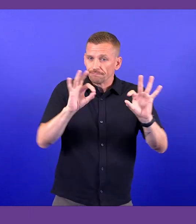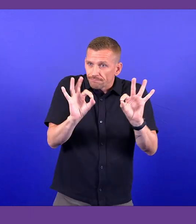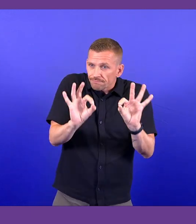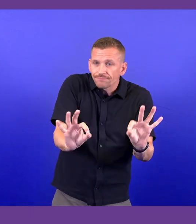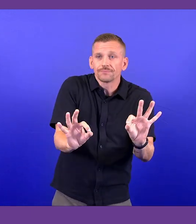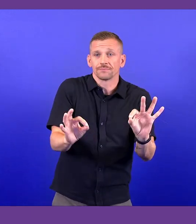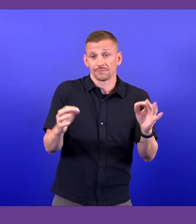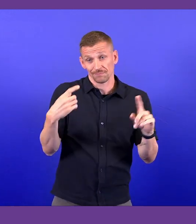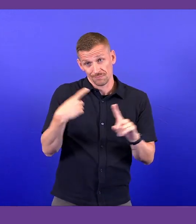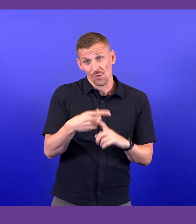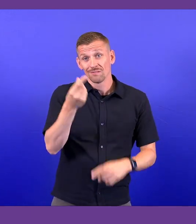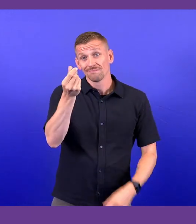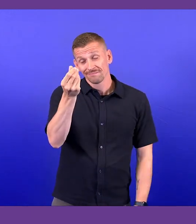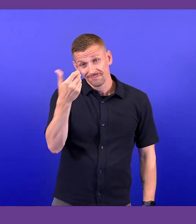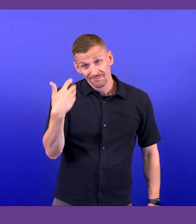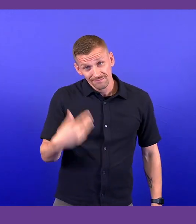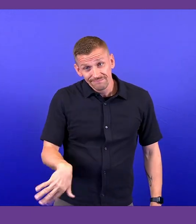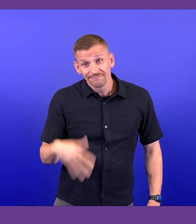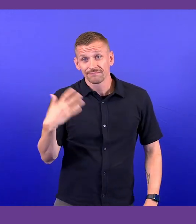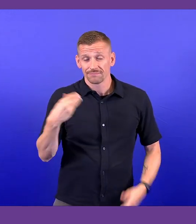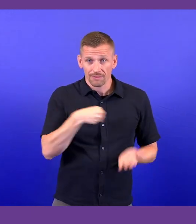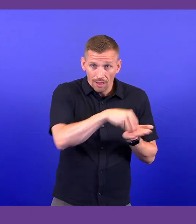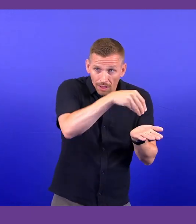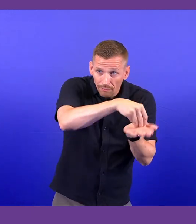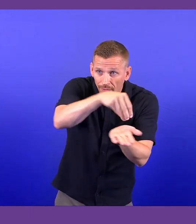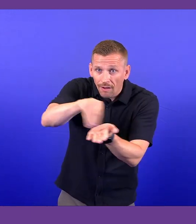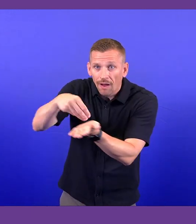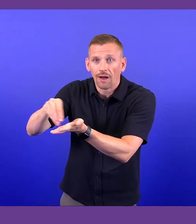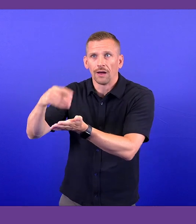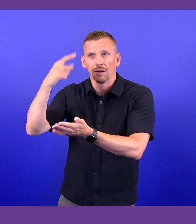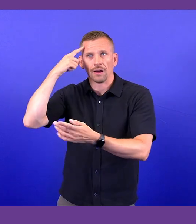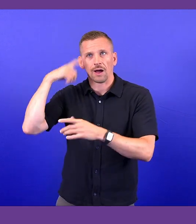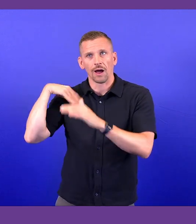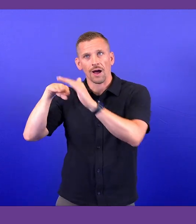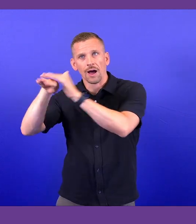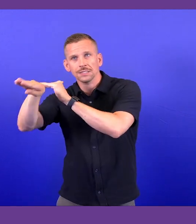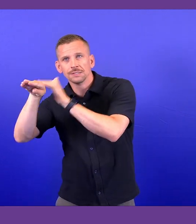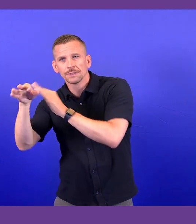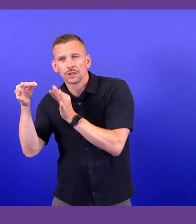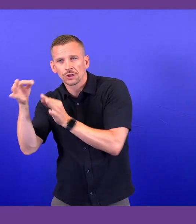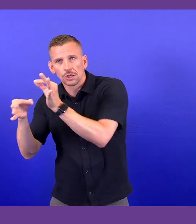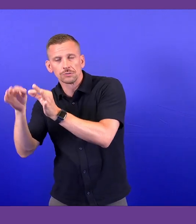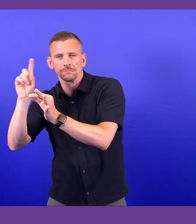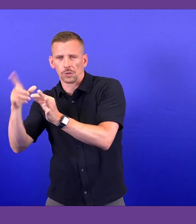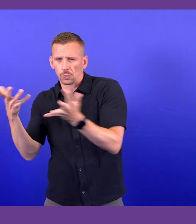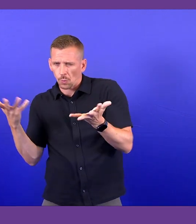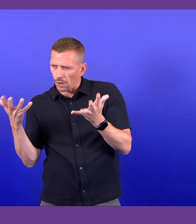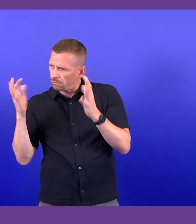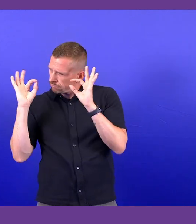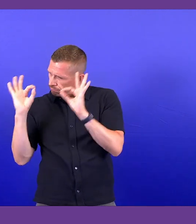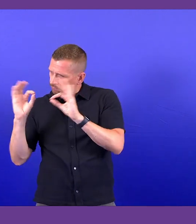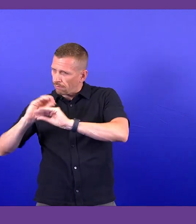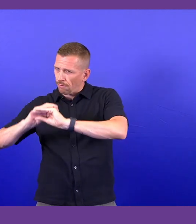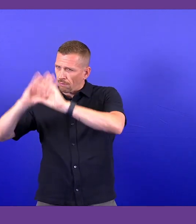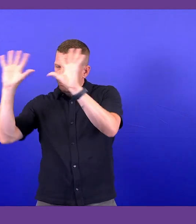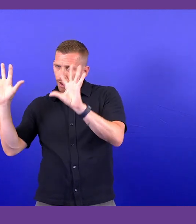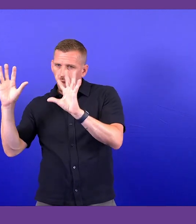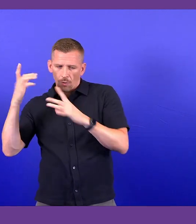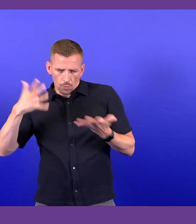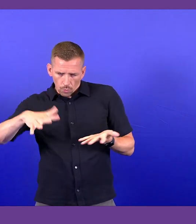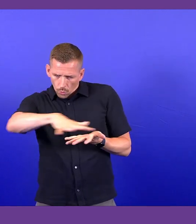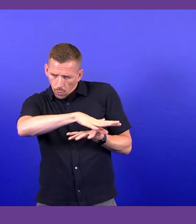well. So every accessibility strategy and decision is very much made depending on the local conditions, and our our